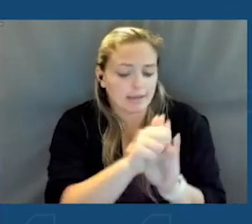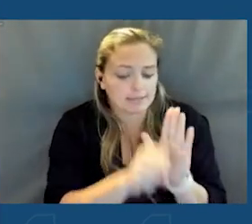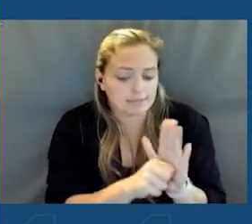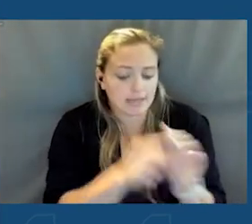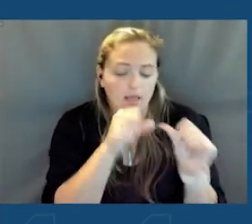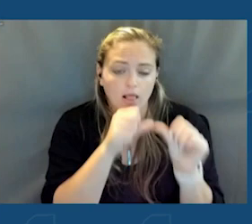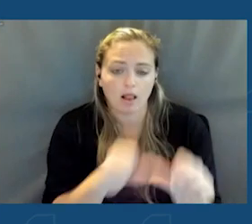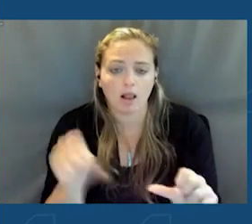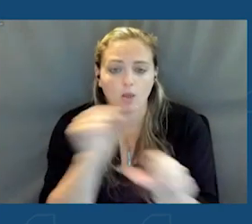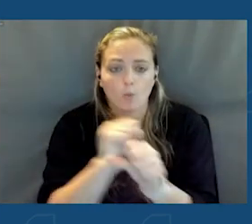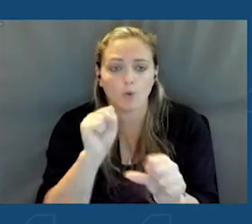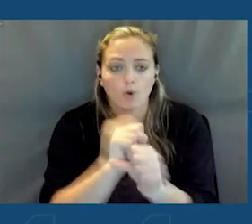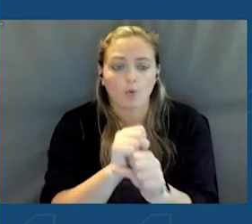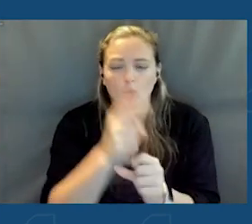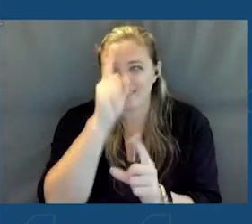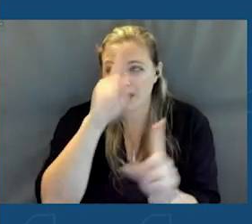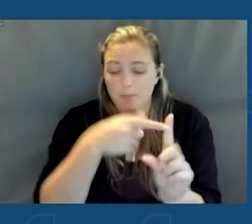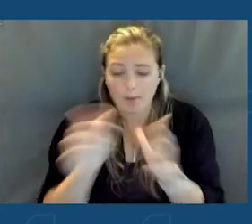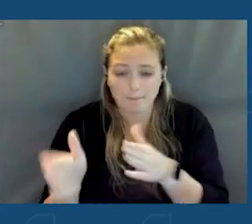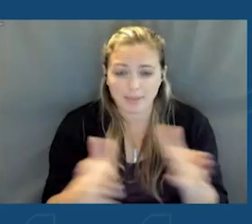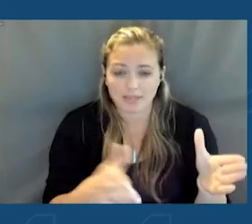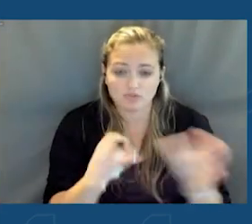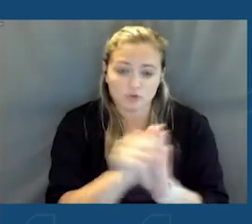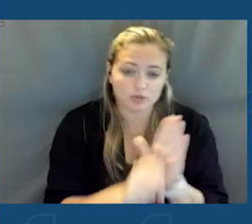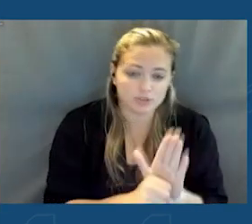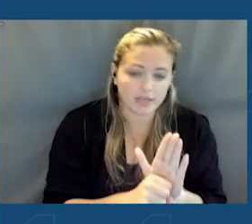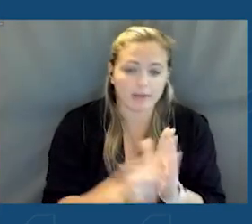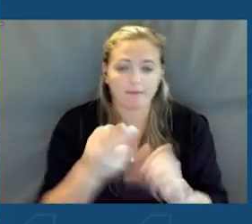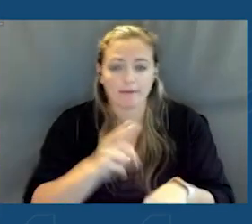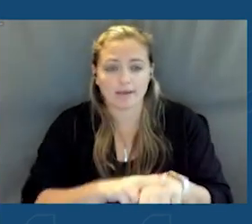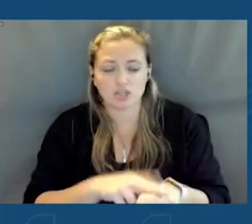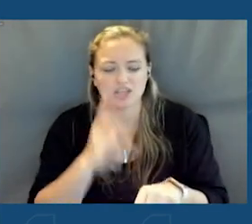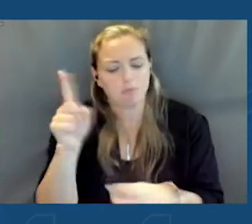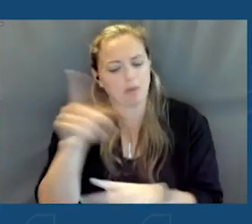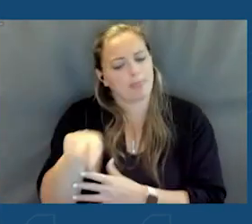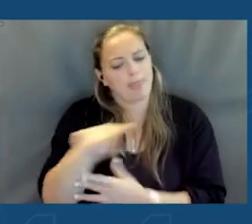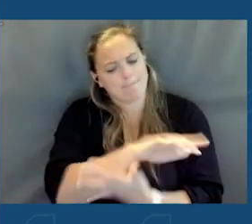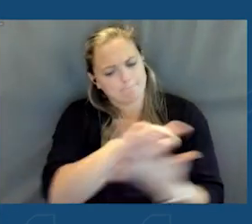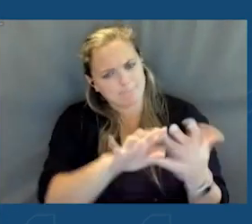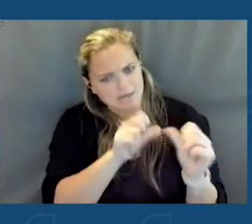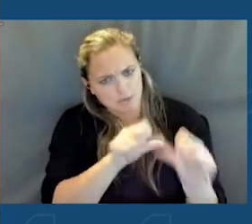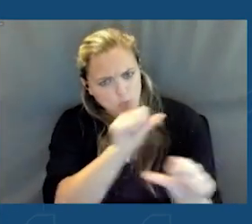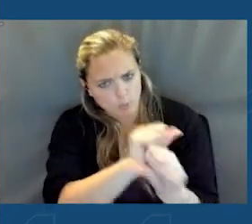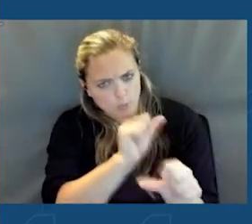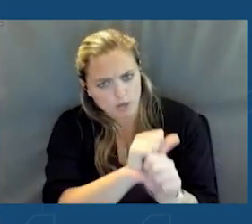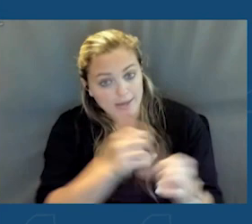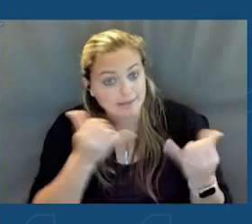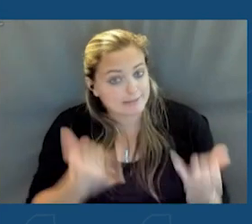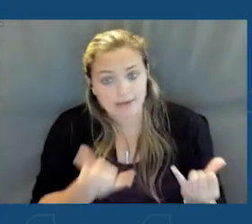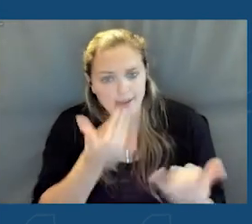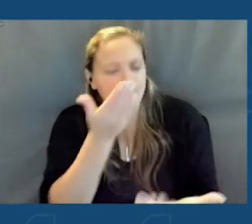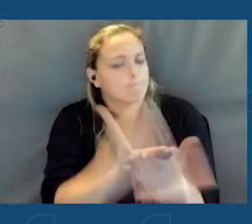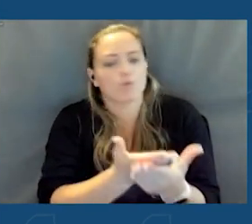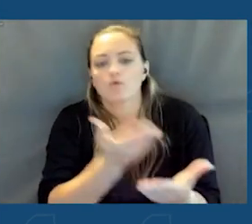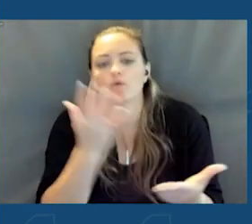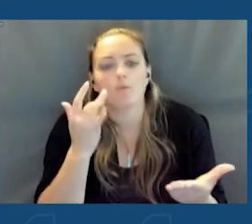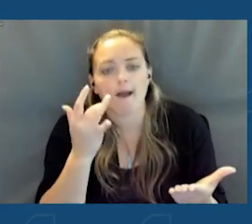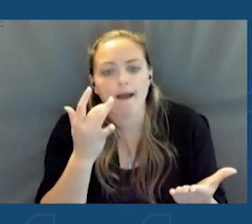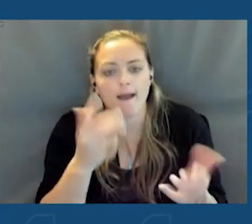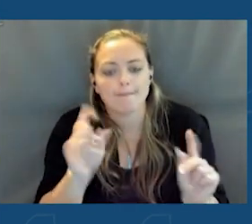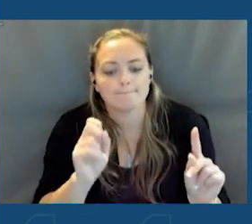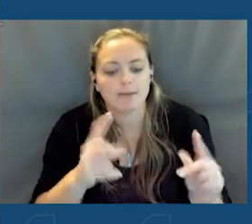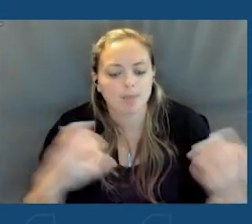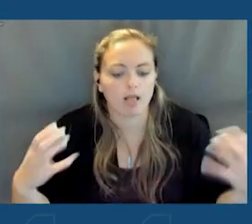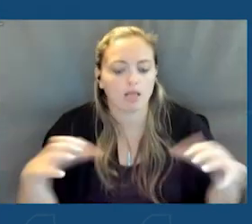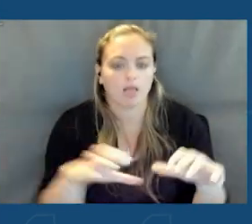bold plans for our state and for our nation, I think about them as well. Because today is just proof that when people pull together, they